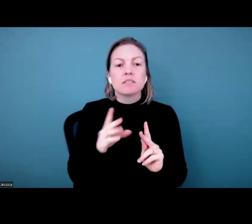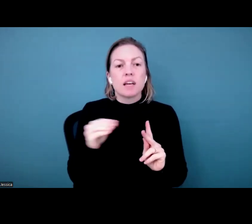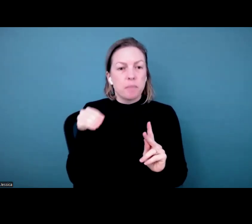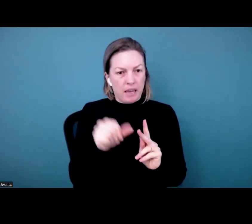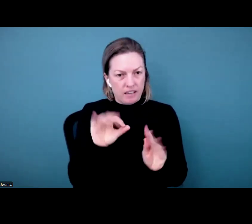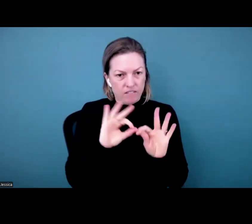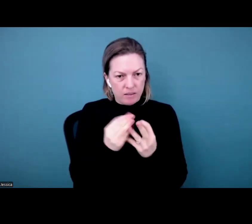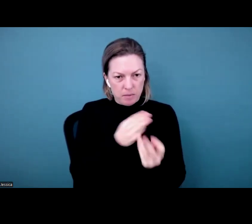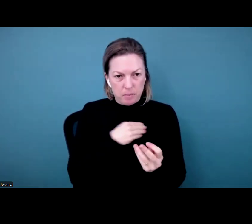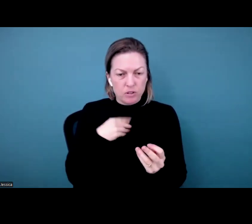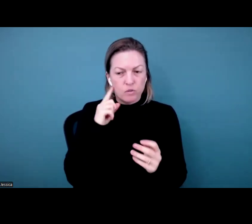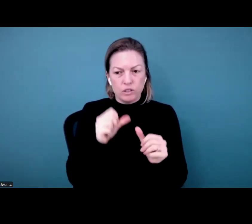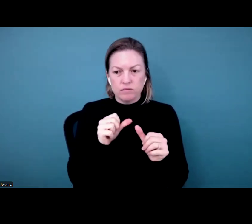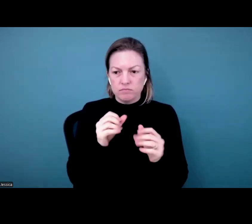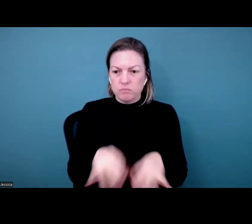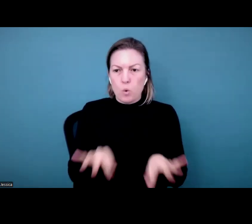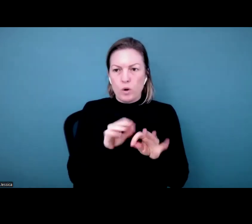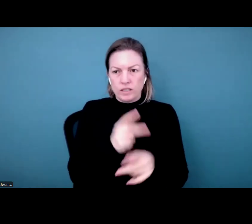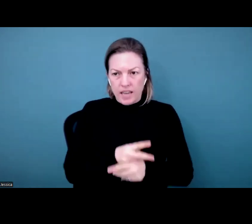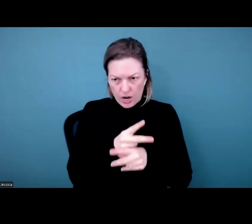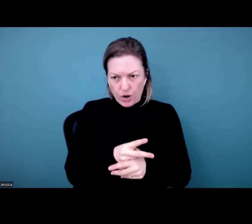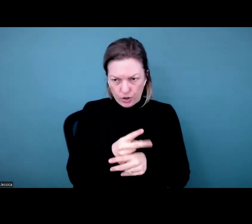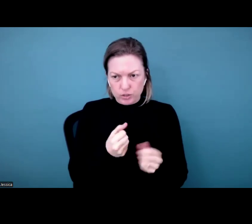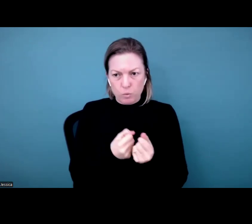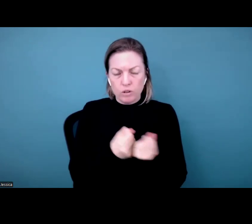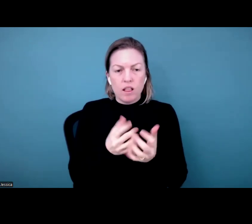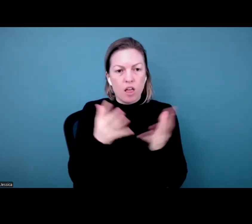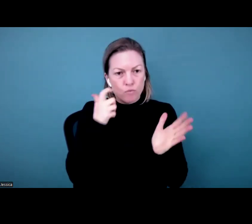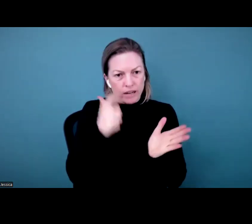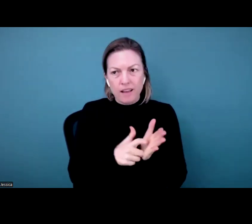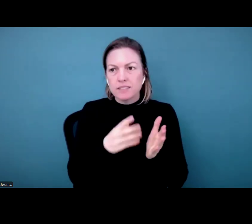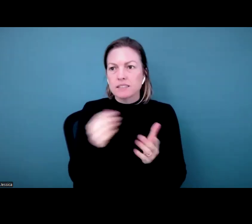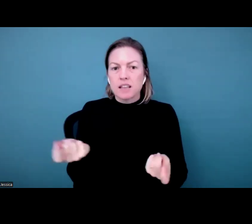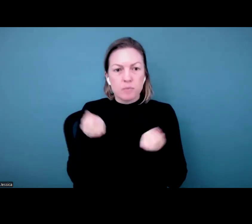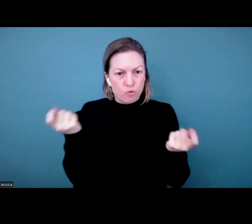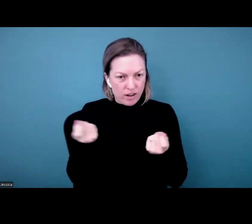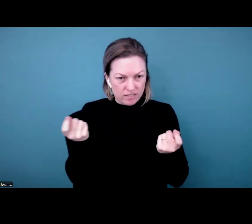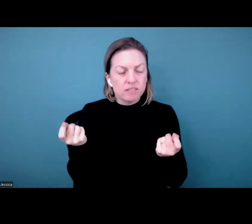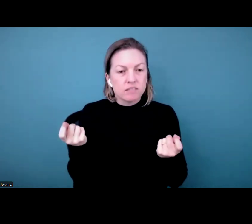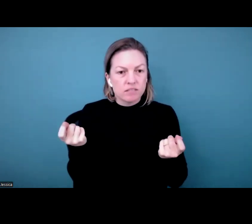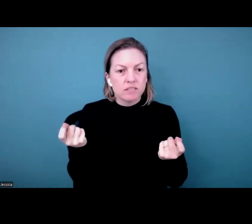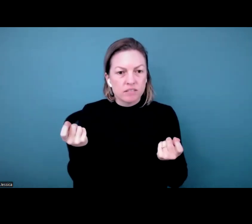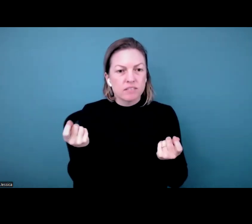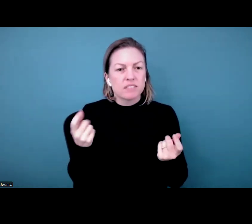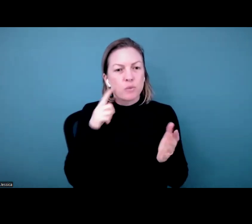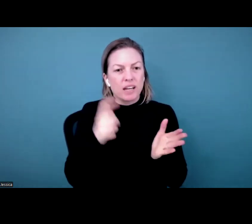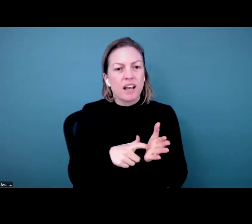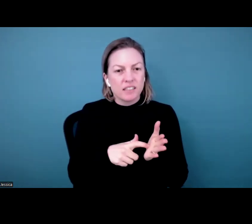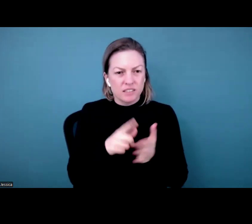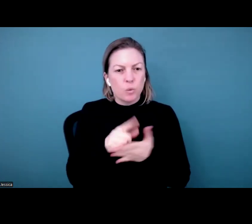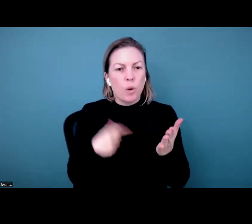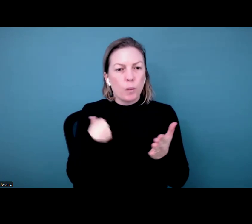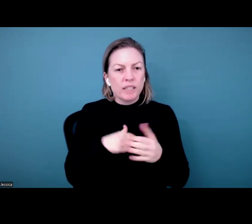their vital care and support. So a lot to recognize and celebrate and recognize the efforts we've made together